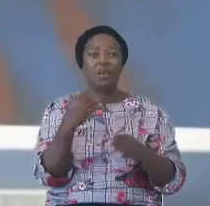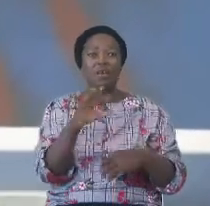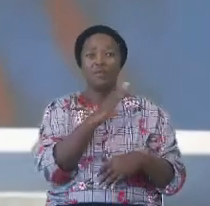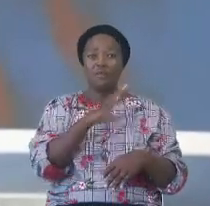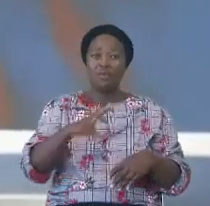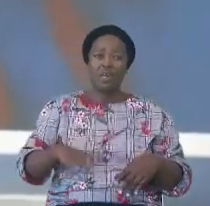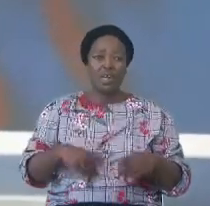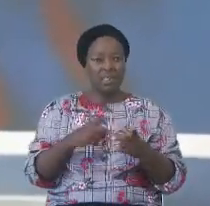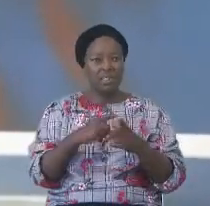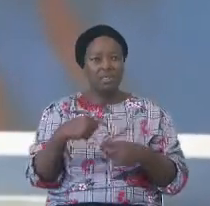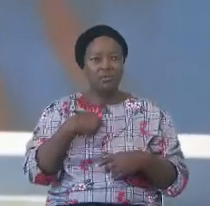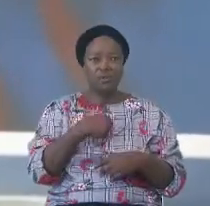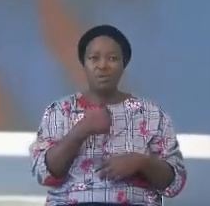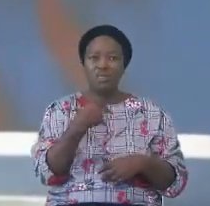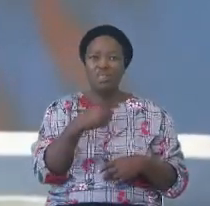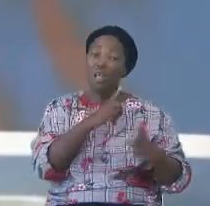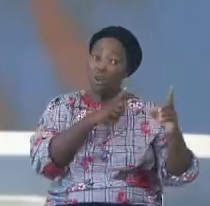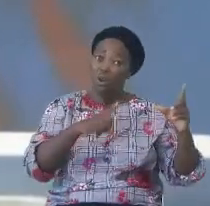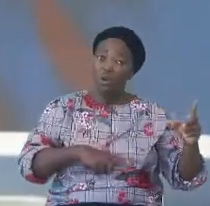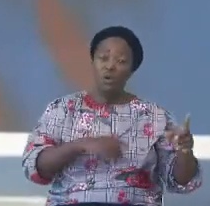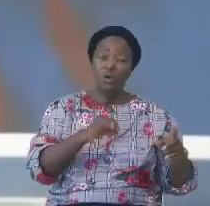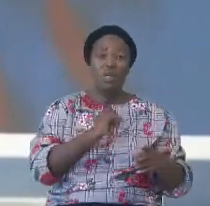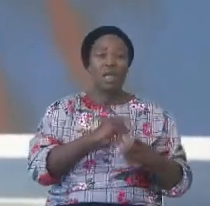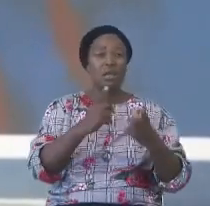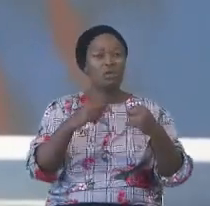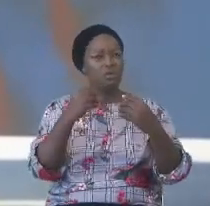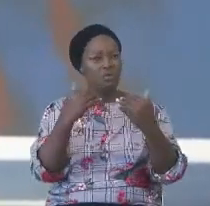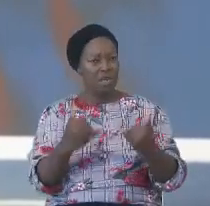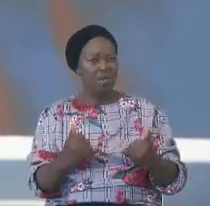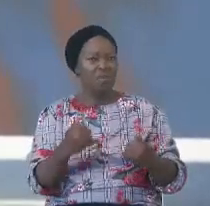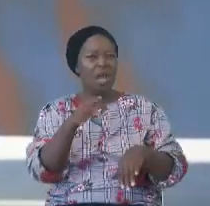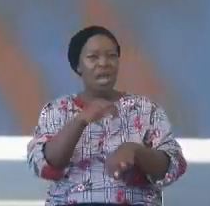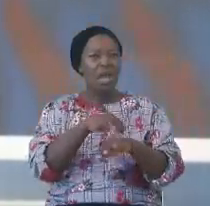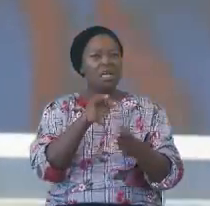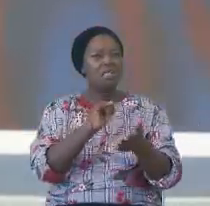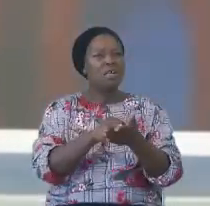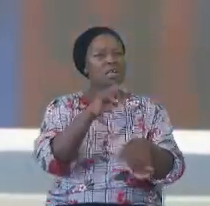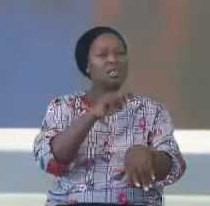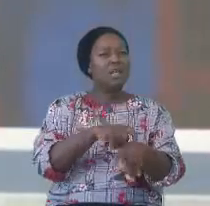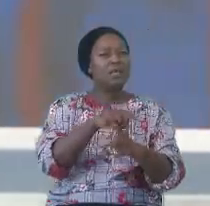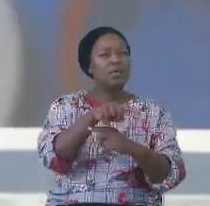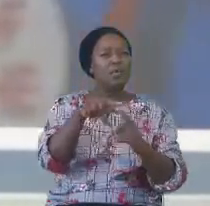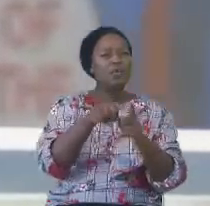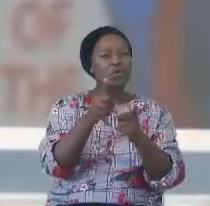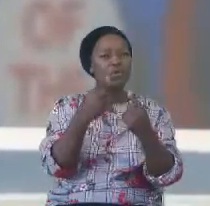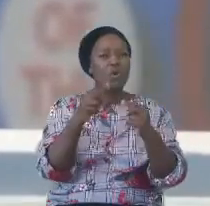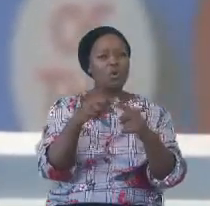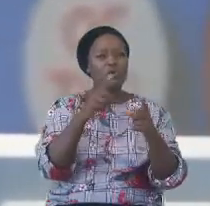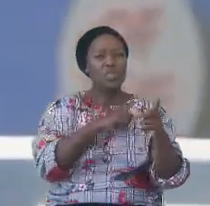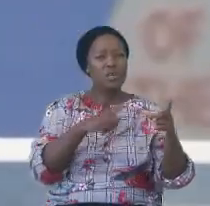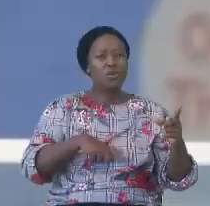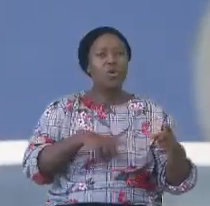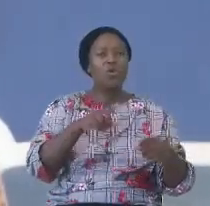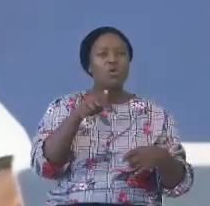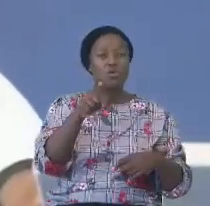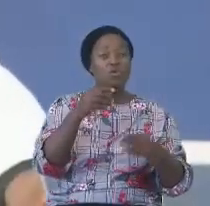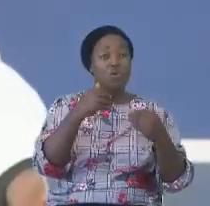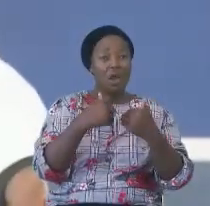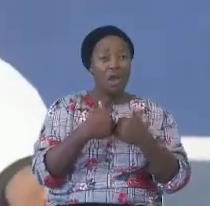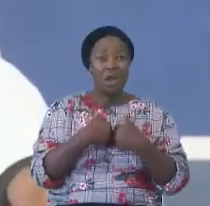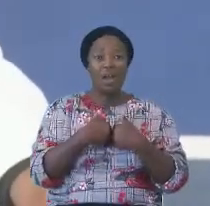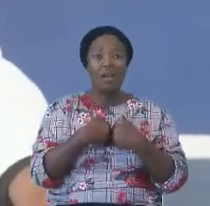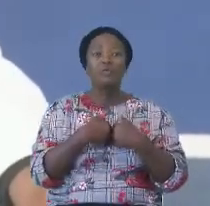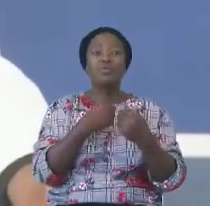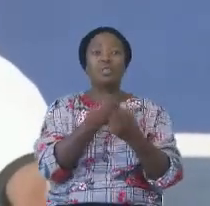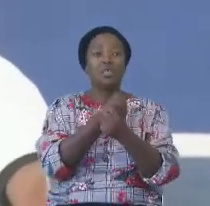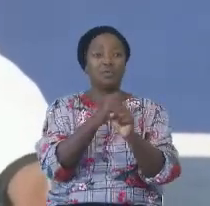the sacrifice and the supplication of Christ, and we say, Lord, I come now. At that